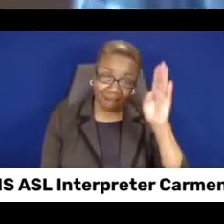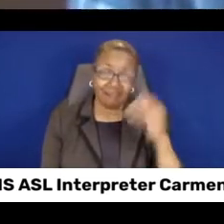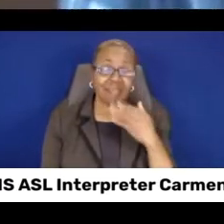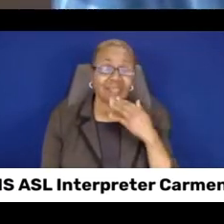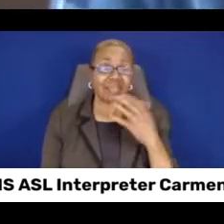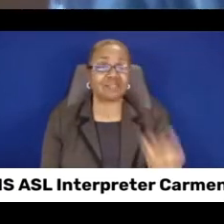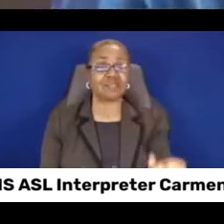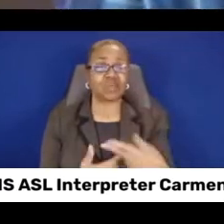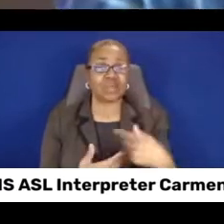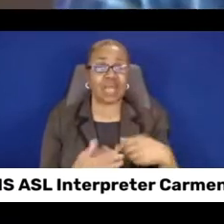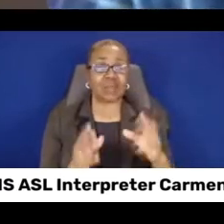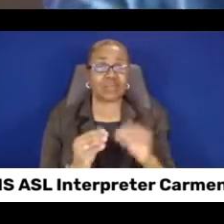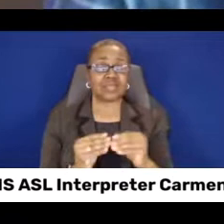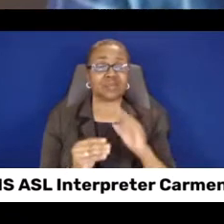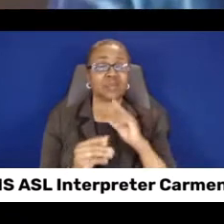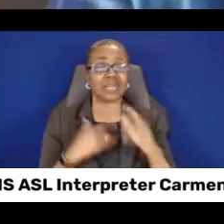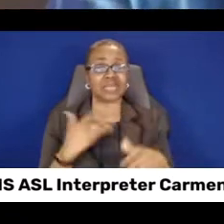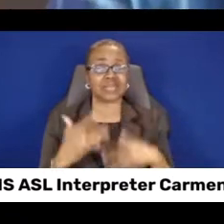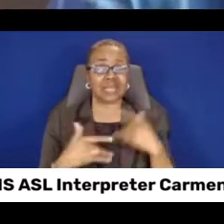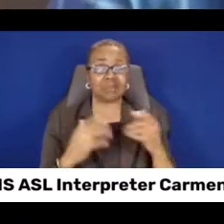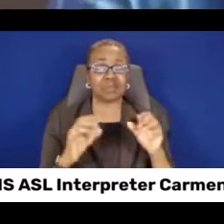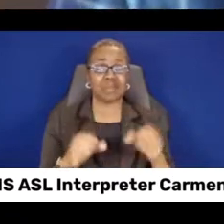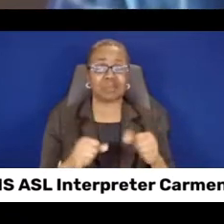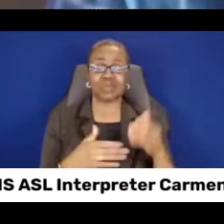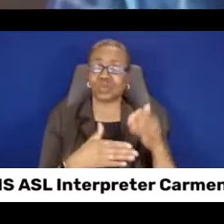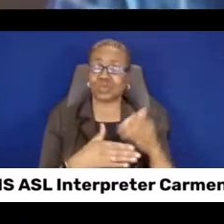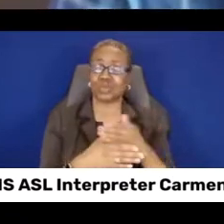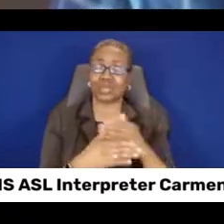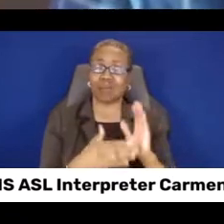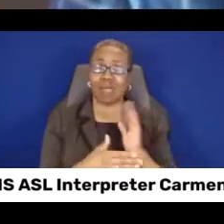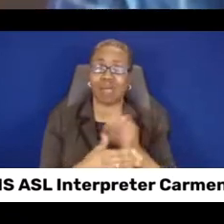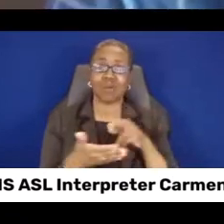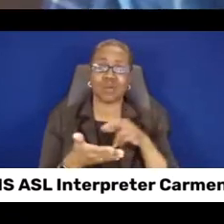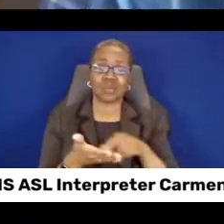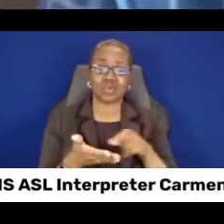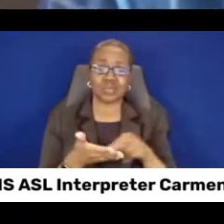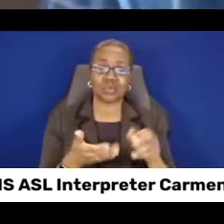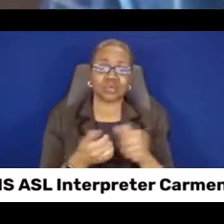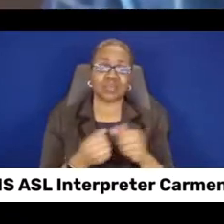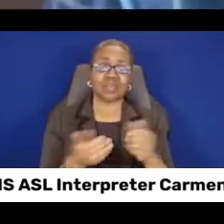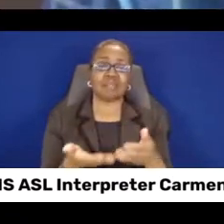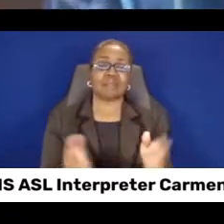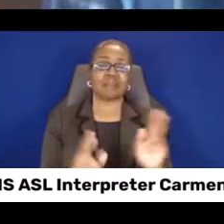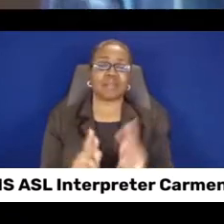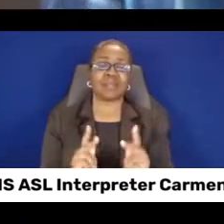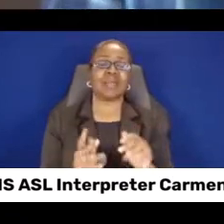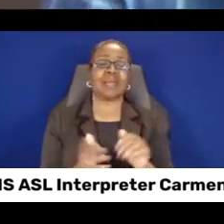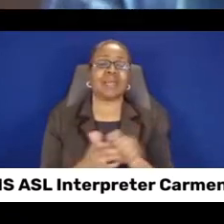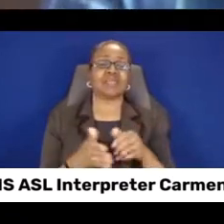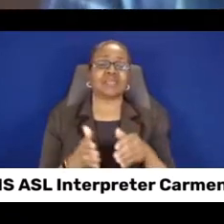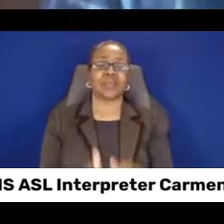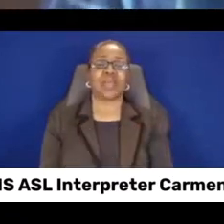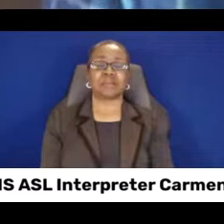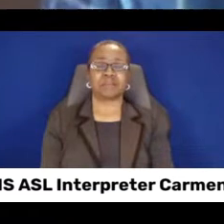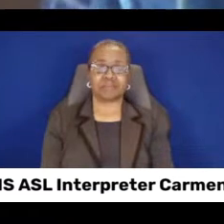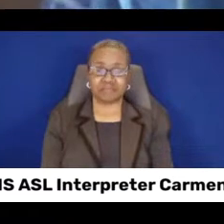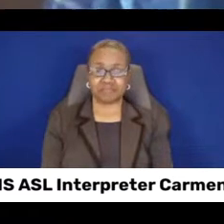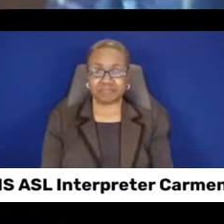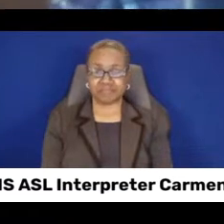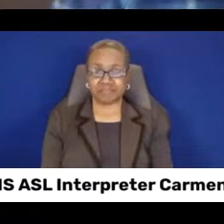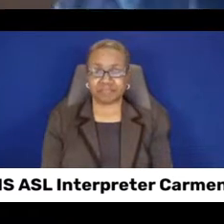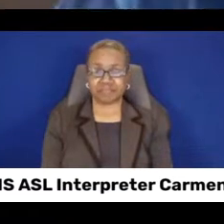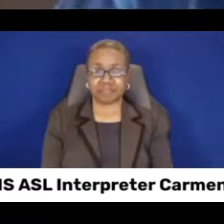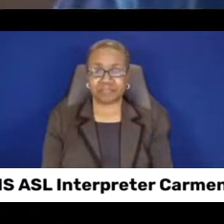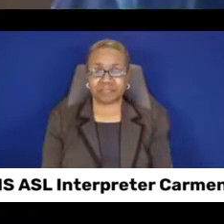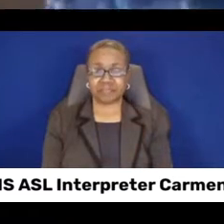to our session. We're really excited to be able to share our research with the public in this way. I wanted